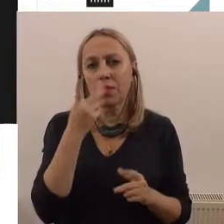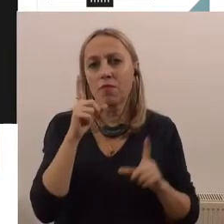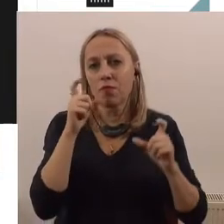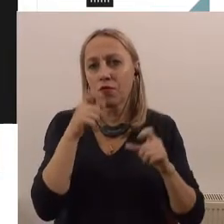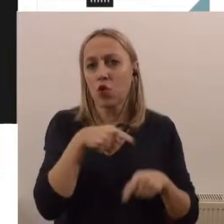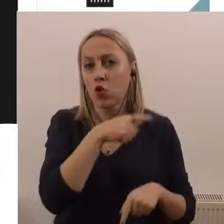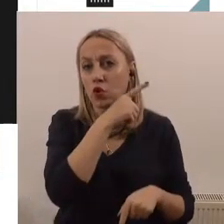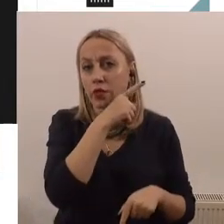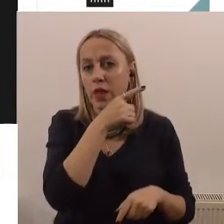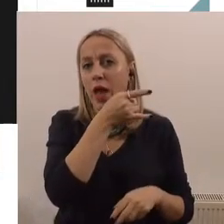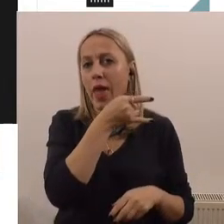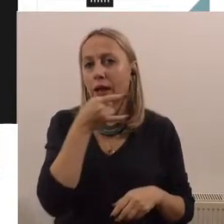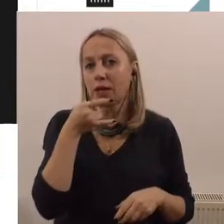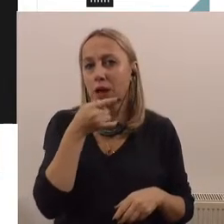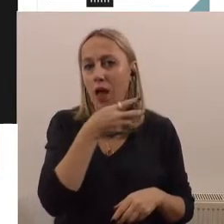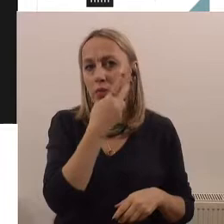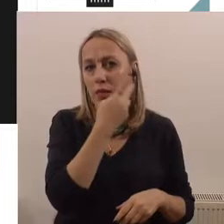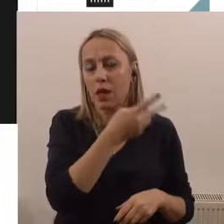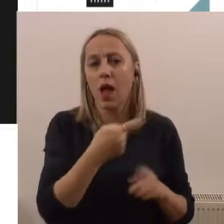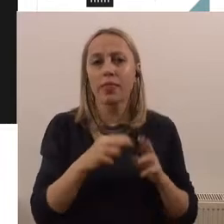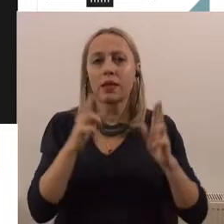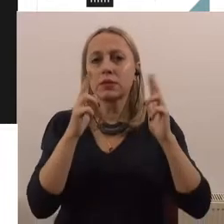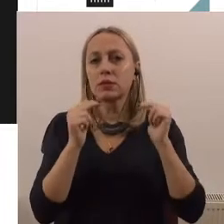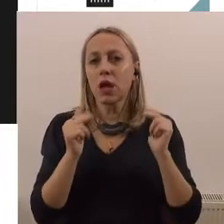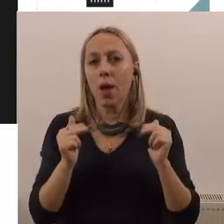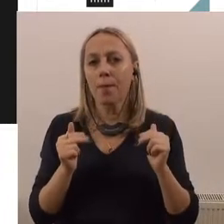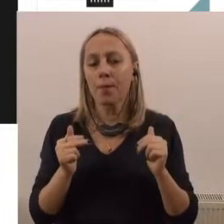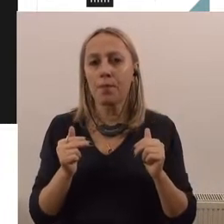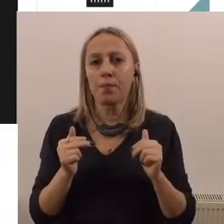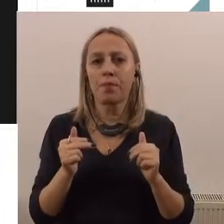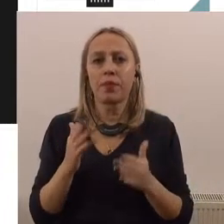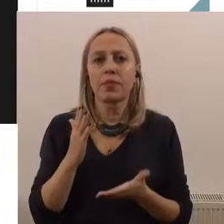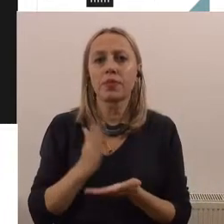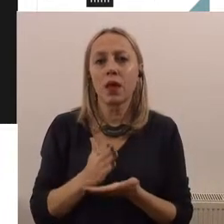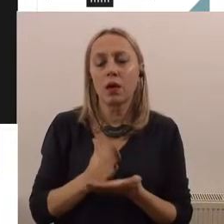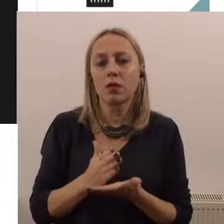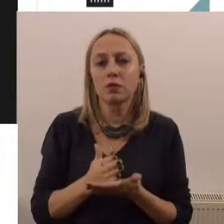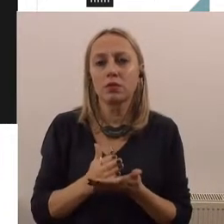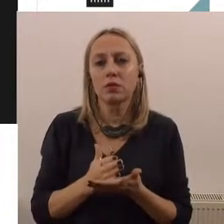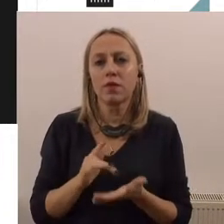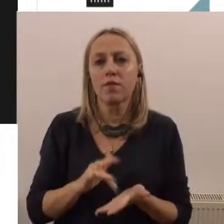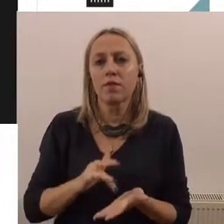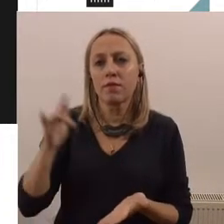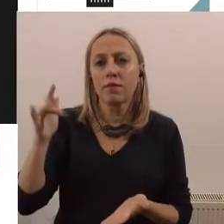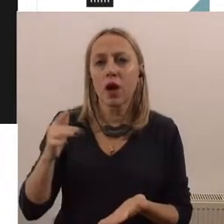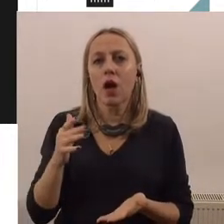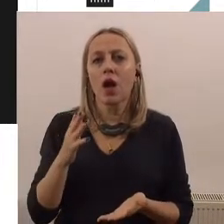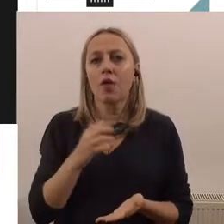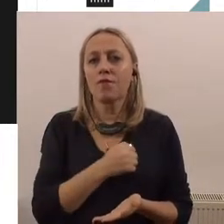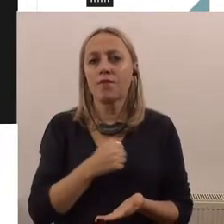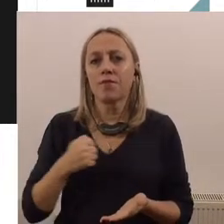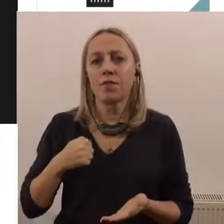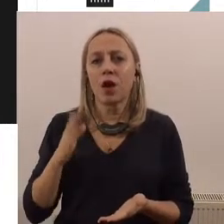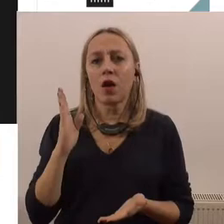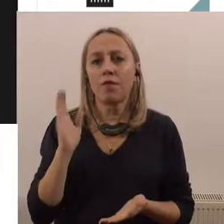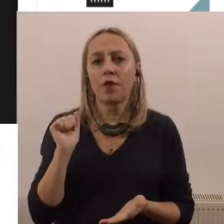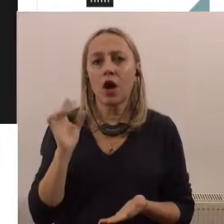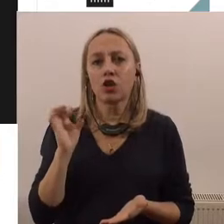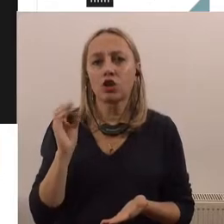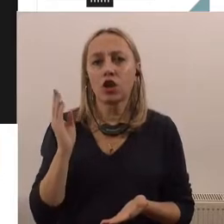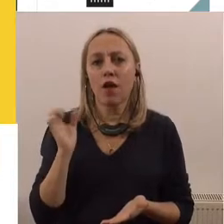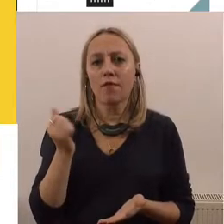So castle is situated in the very center of the city of Warsaw, and surrounded by